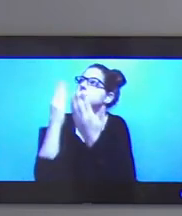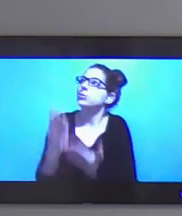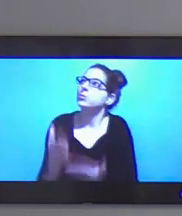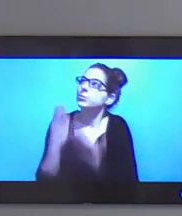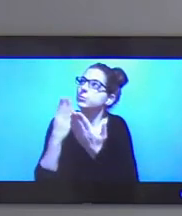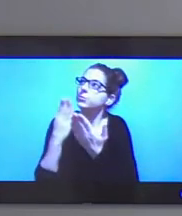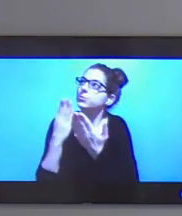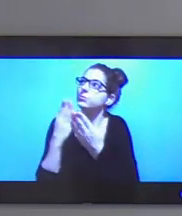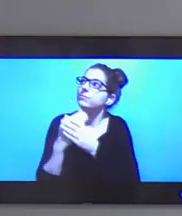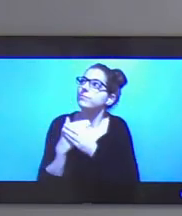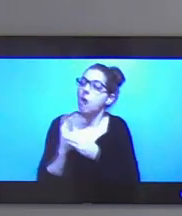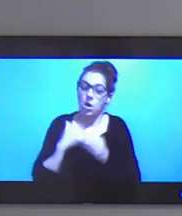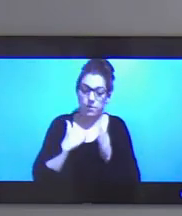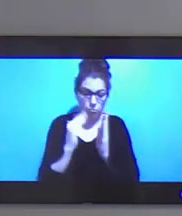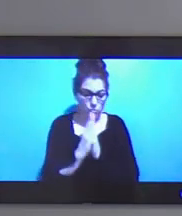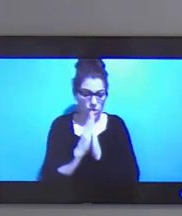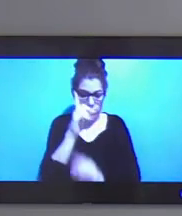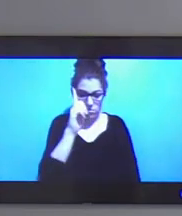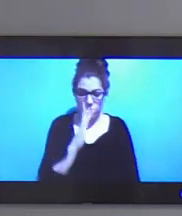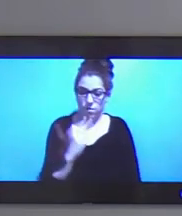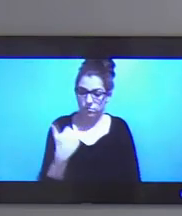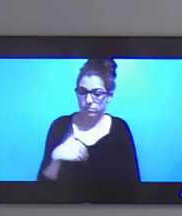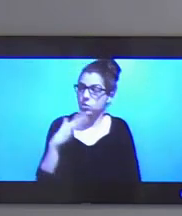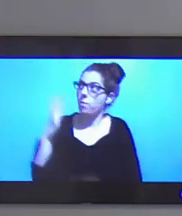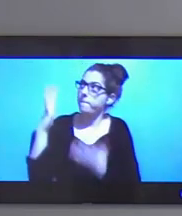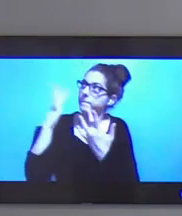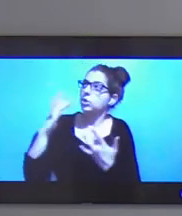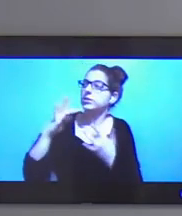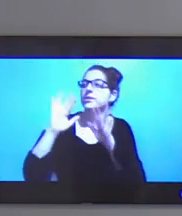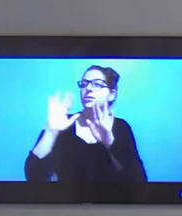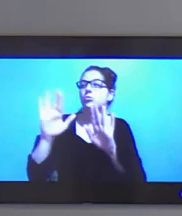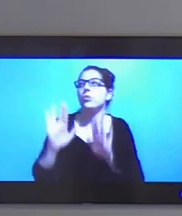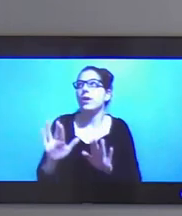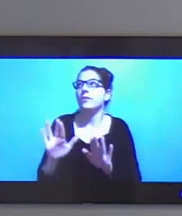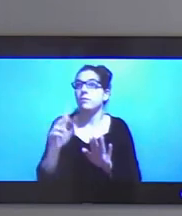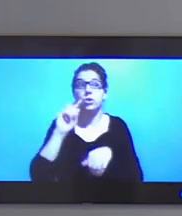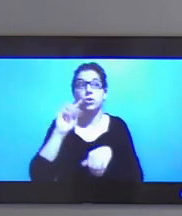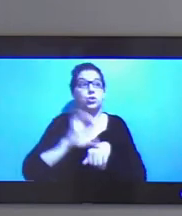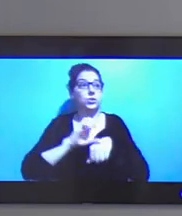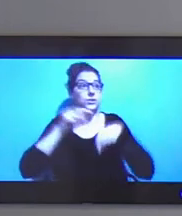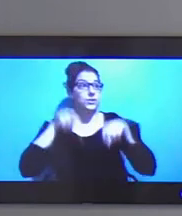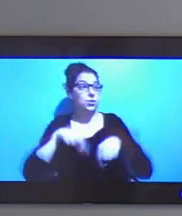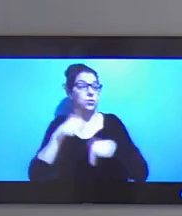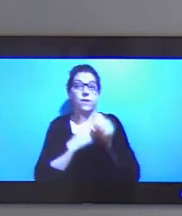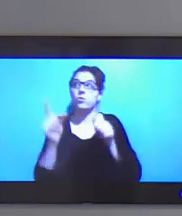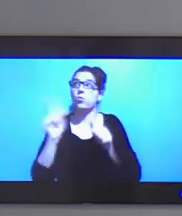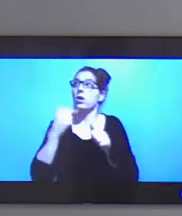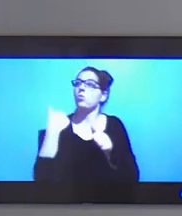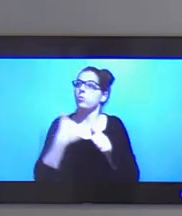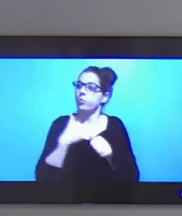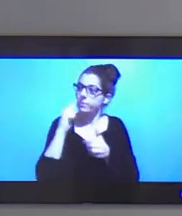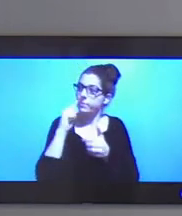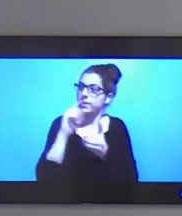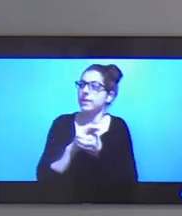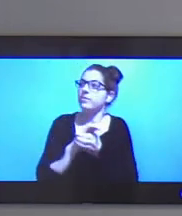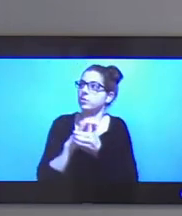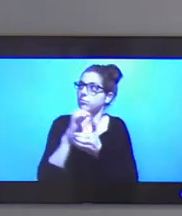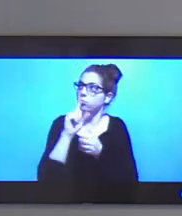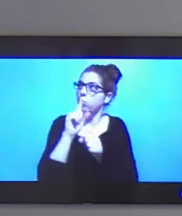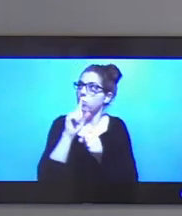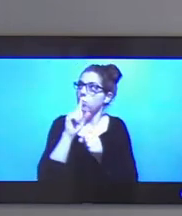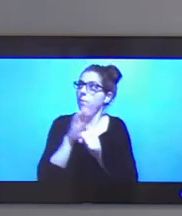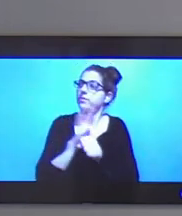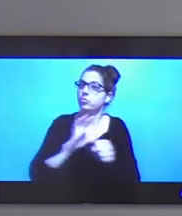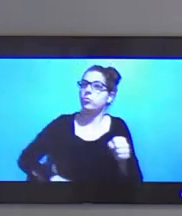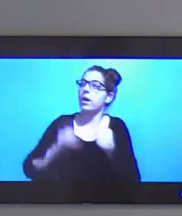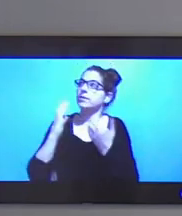Receive our prayer, O God. Your mercy is great. For the church here and everywhere, that we may firmly believe in the promises of Christ and